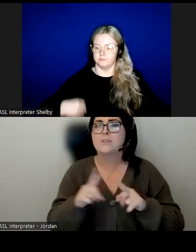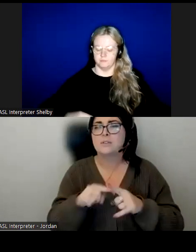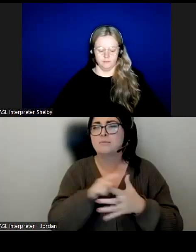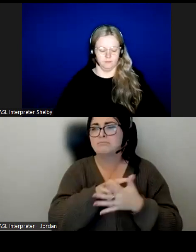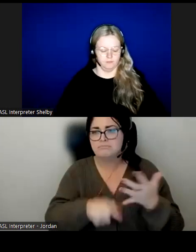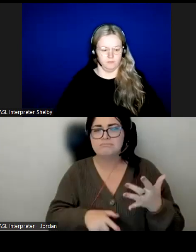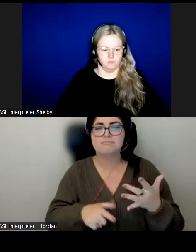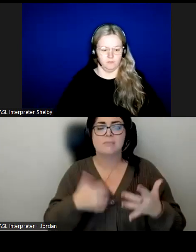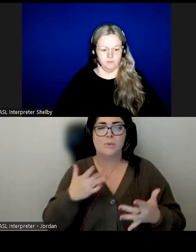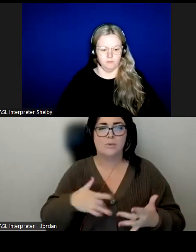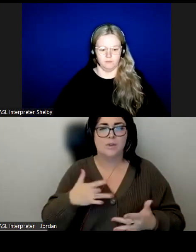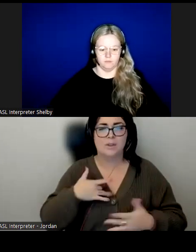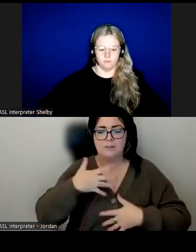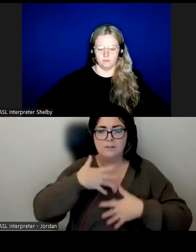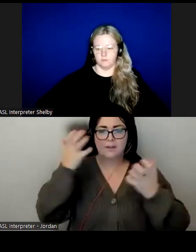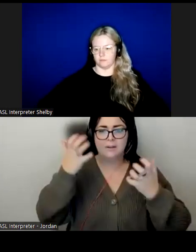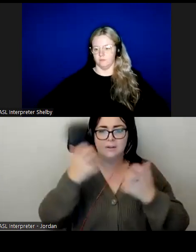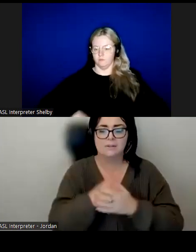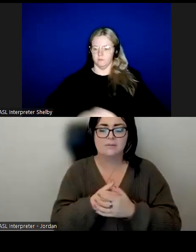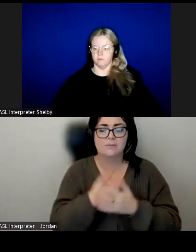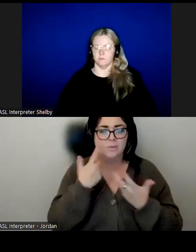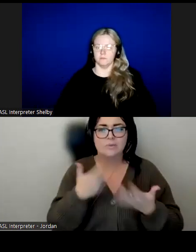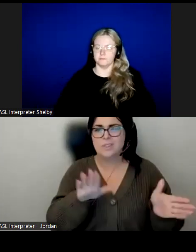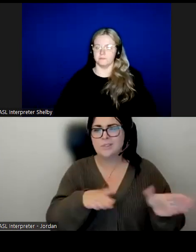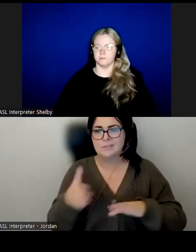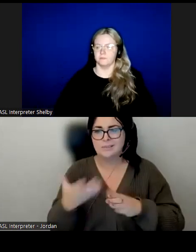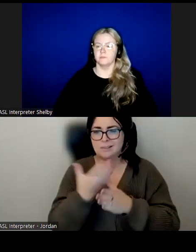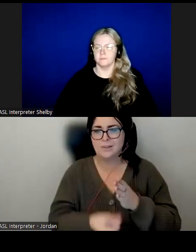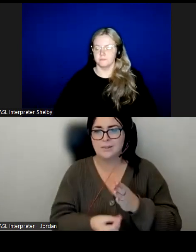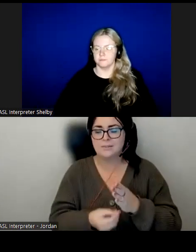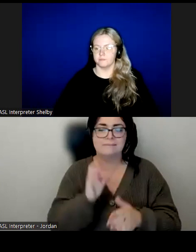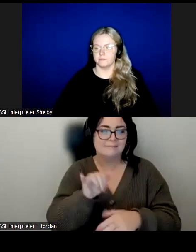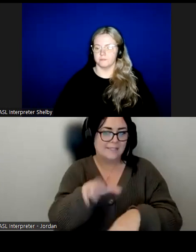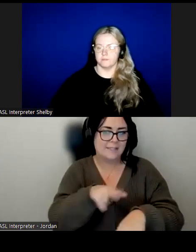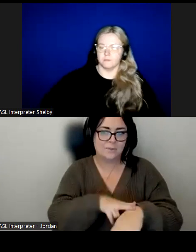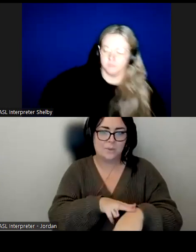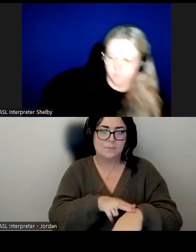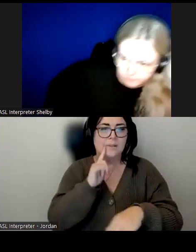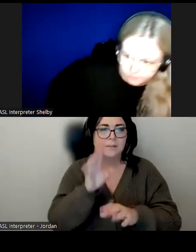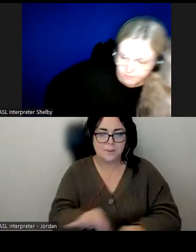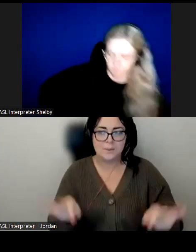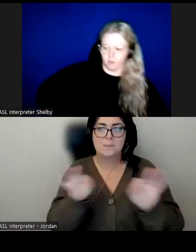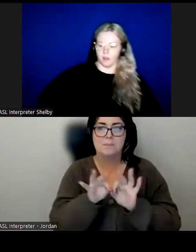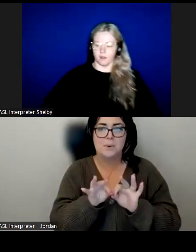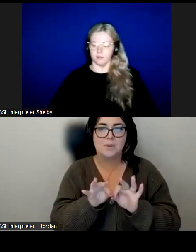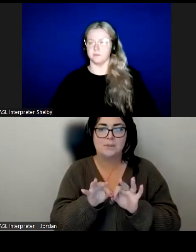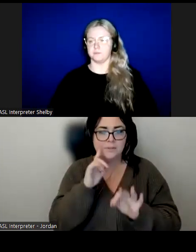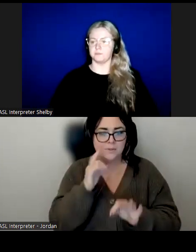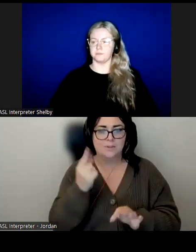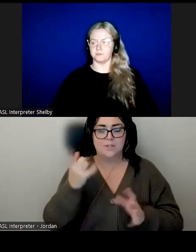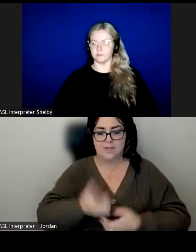we experience anger after death and loss. And that's normal. It's important to let that anger